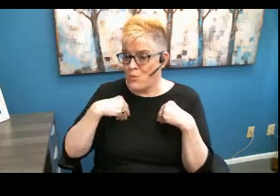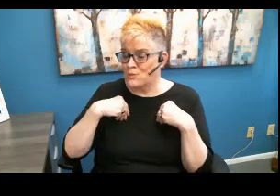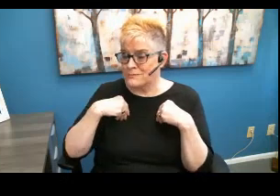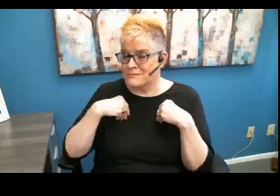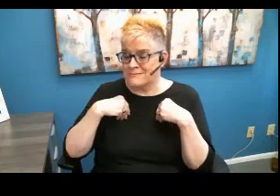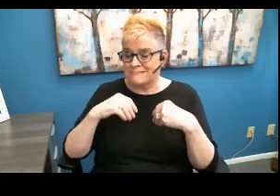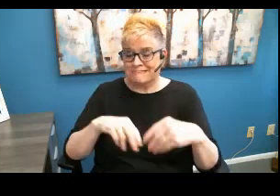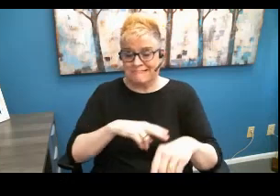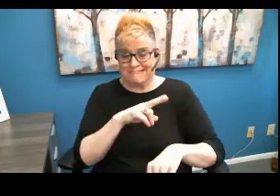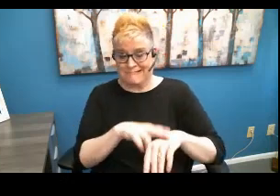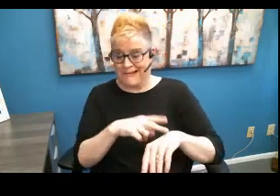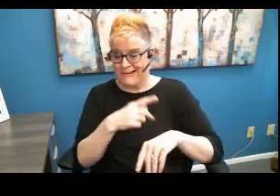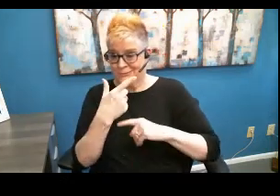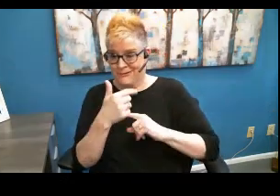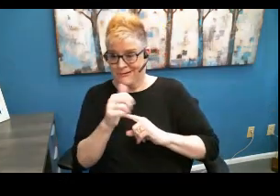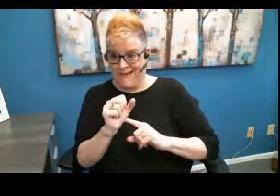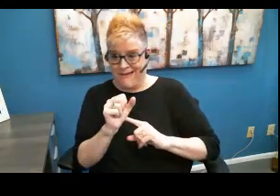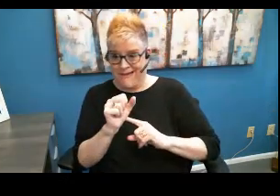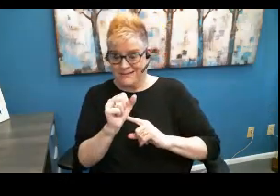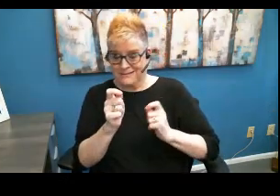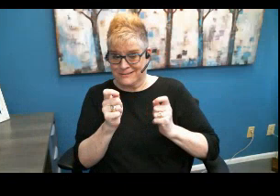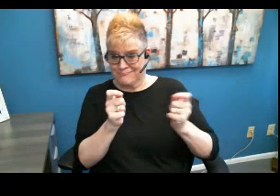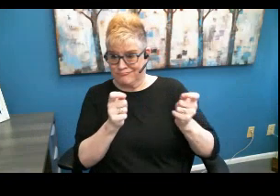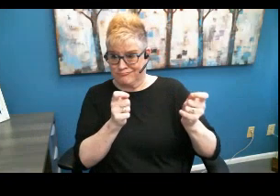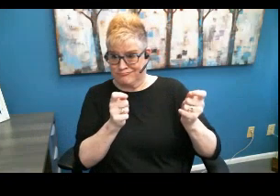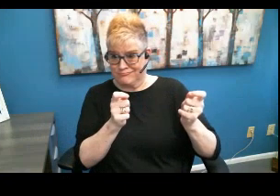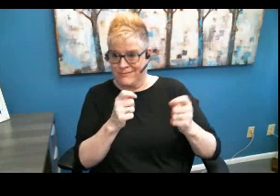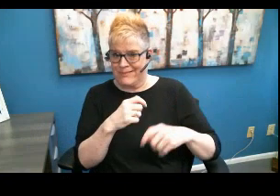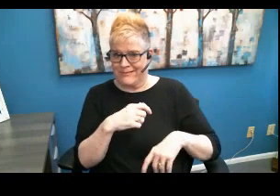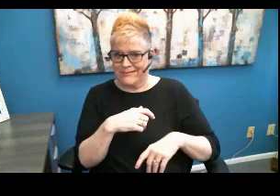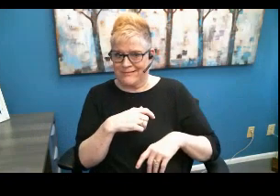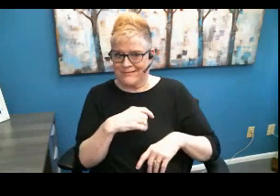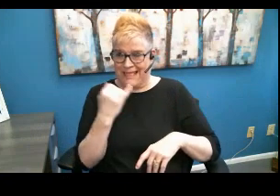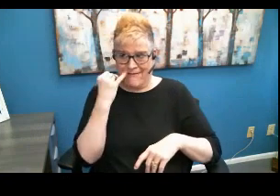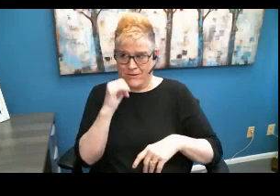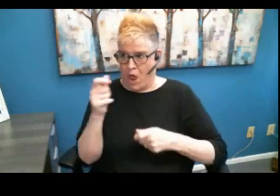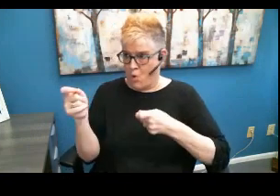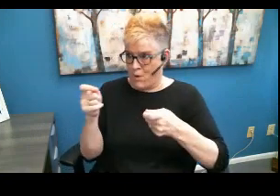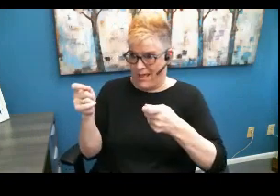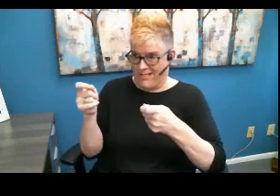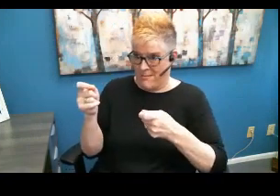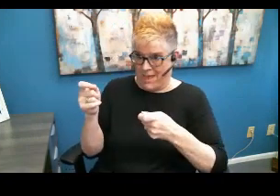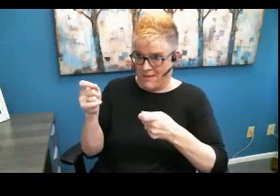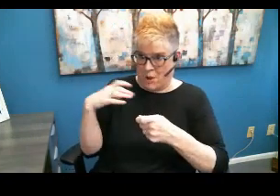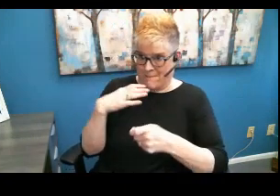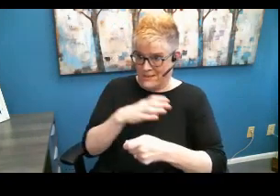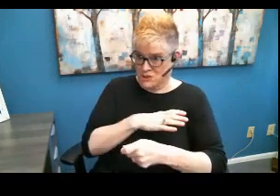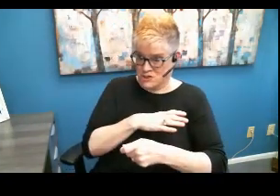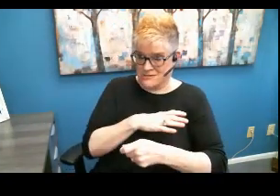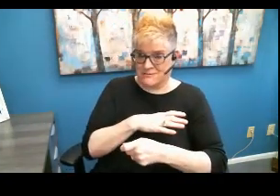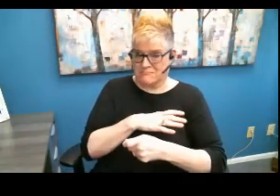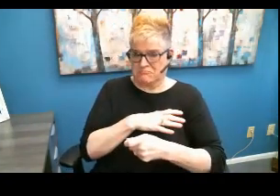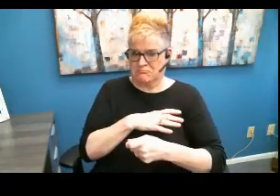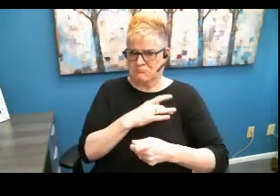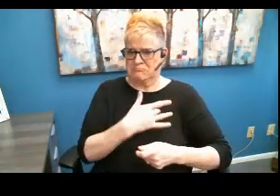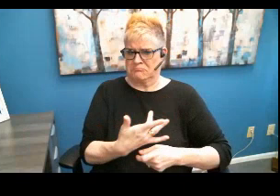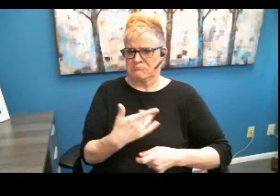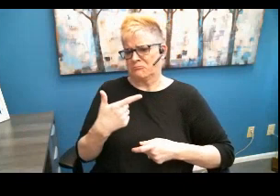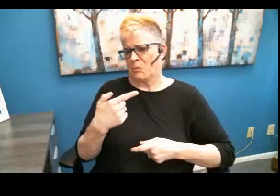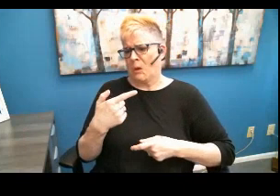natural gas authorities out there that are not regulated by the Public Utility Commission, but generally speaking, regulated utilities about